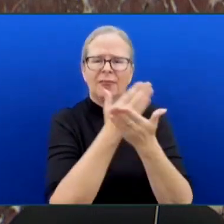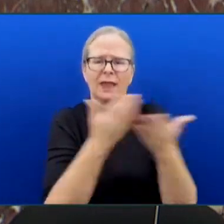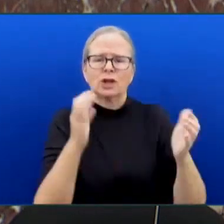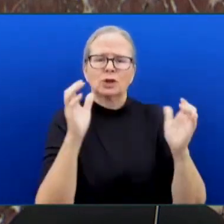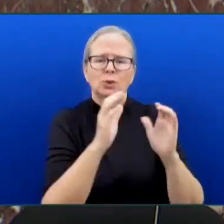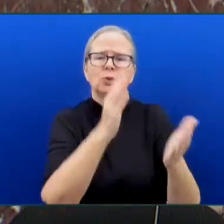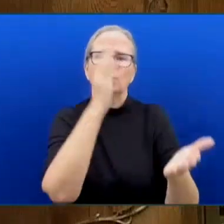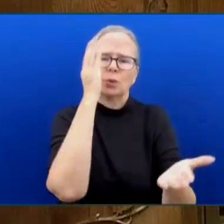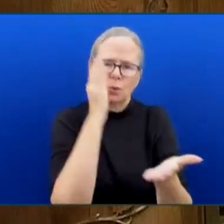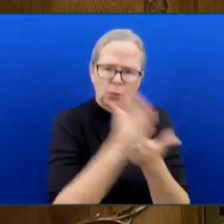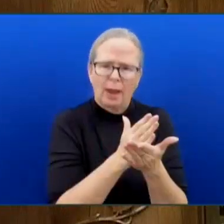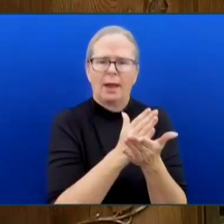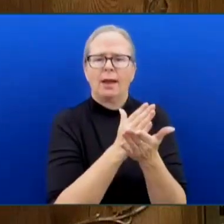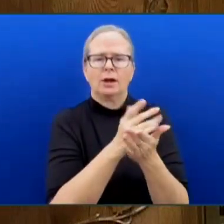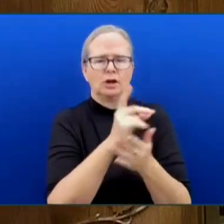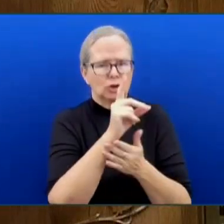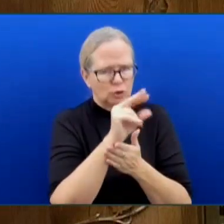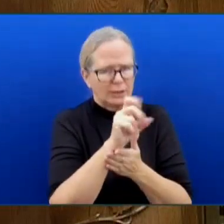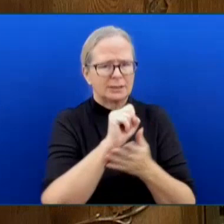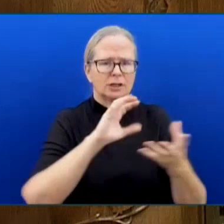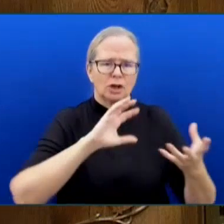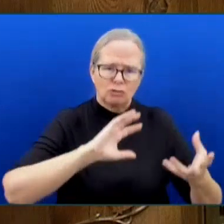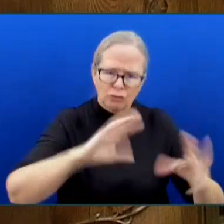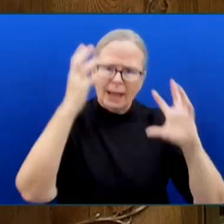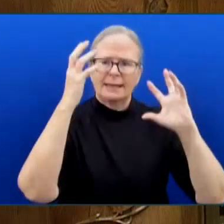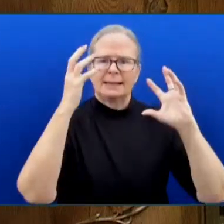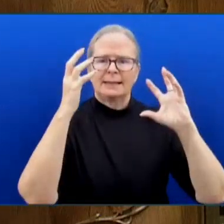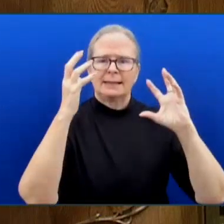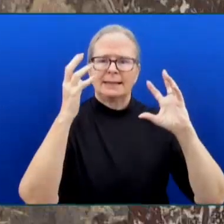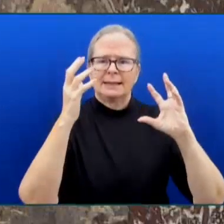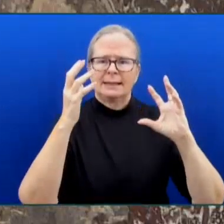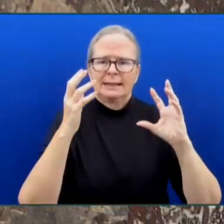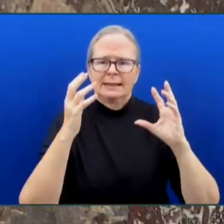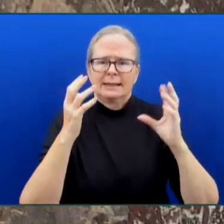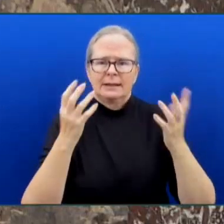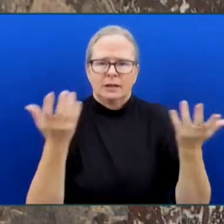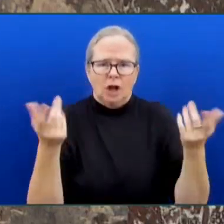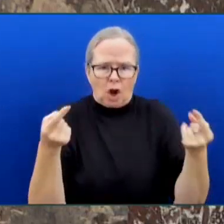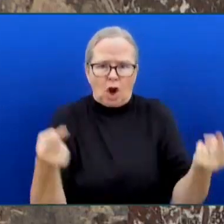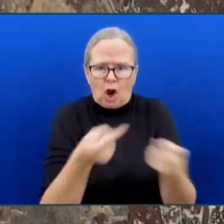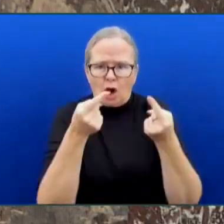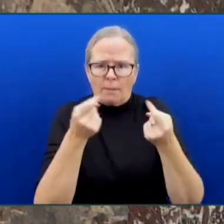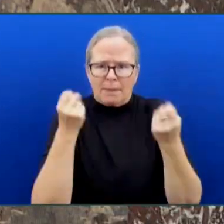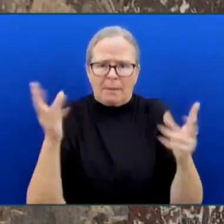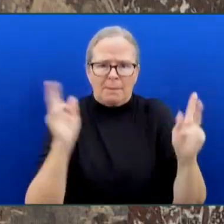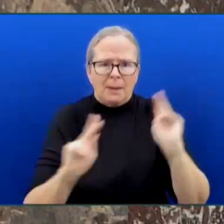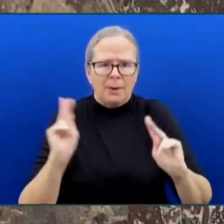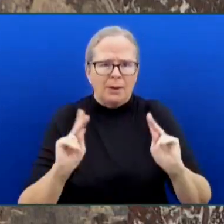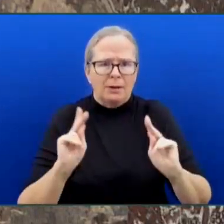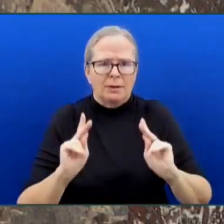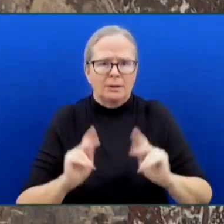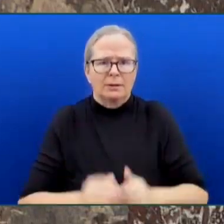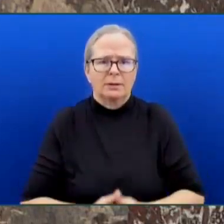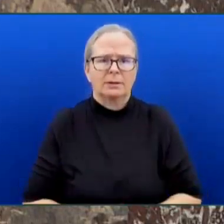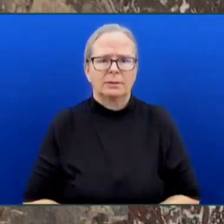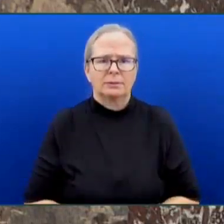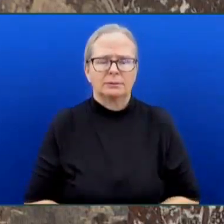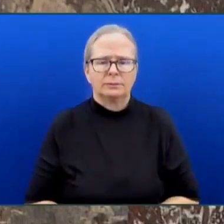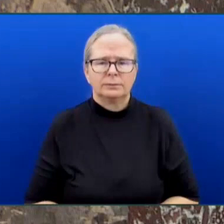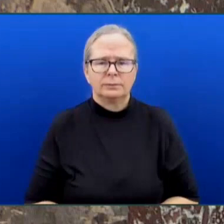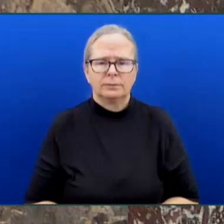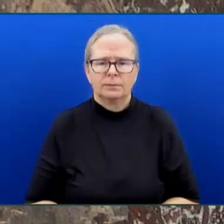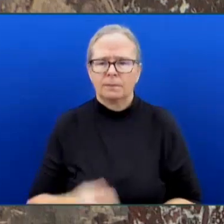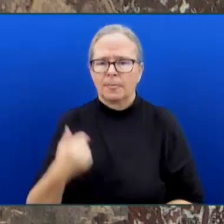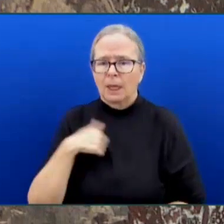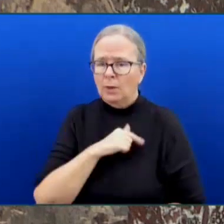harms? Premier. Speaker, we continue to work with the public health officials. We're working with frontline addictions doctors on how to respond